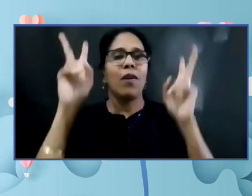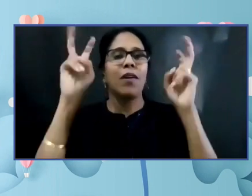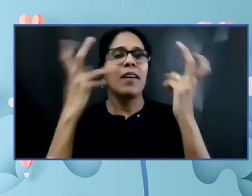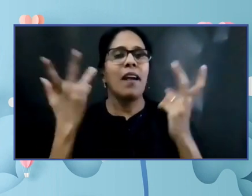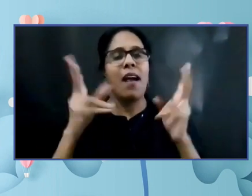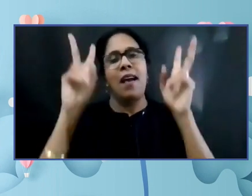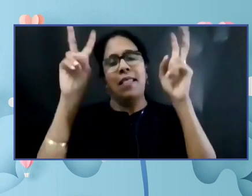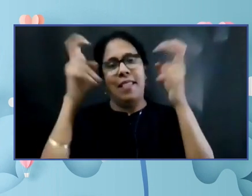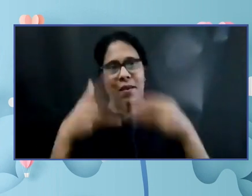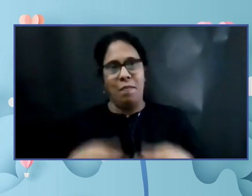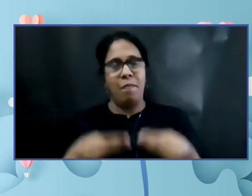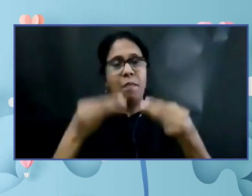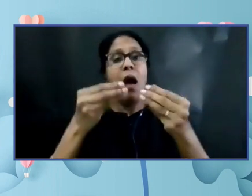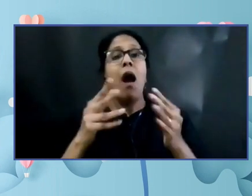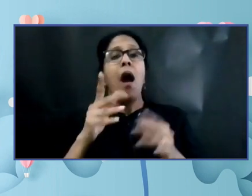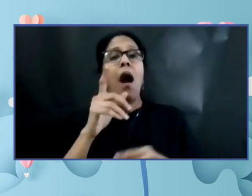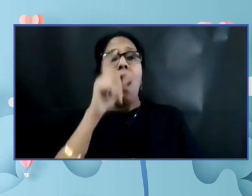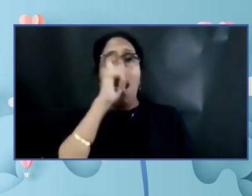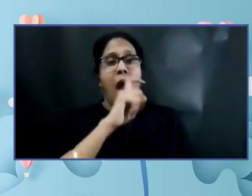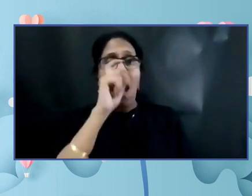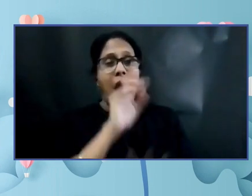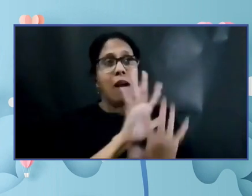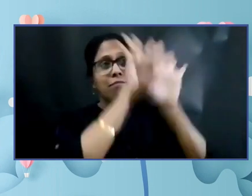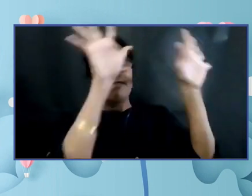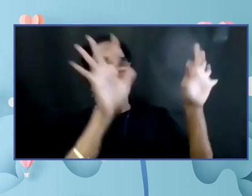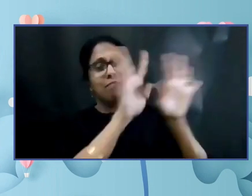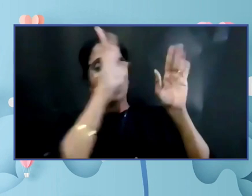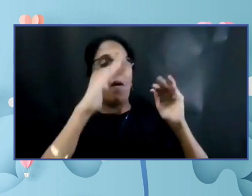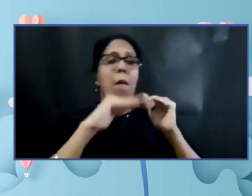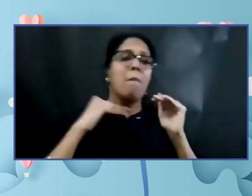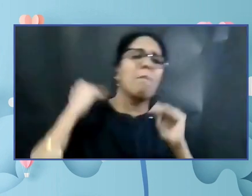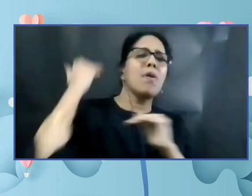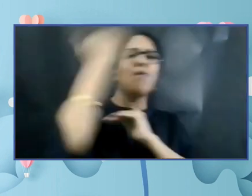added some of my own rap to it. I hope you like it.